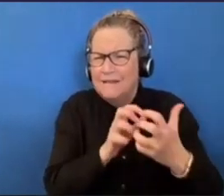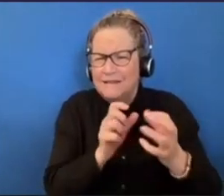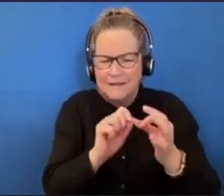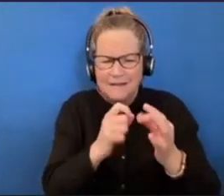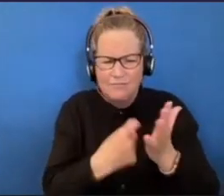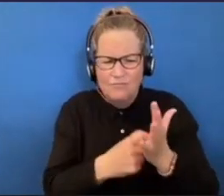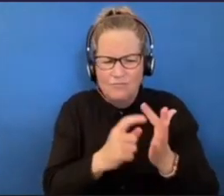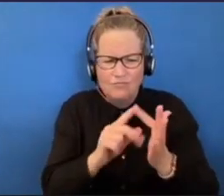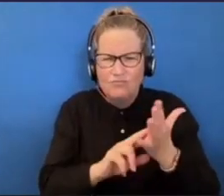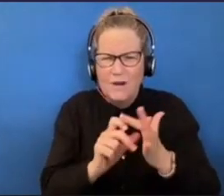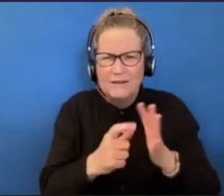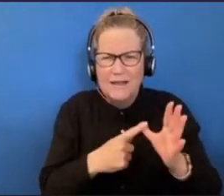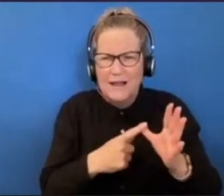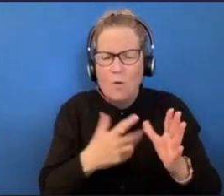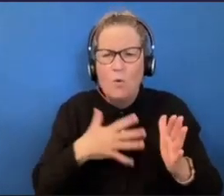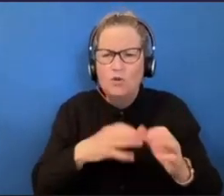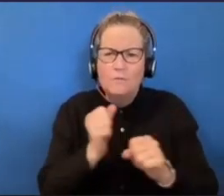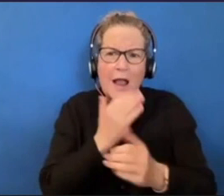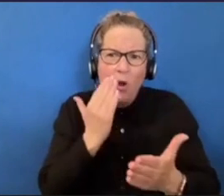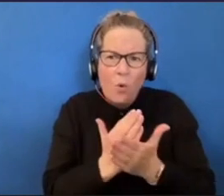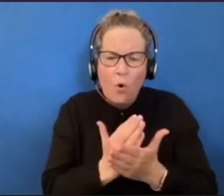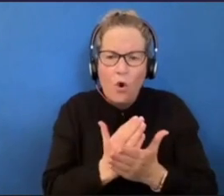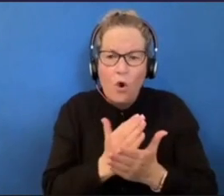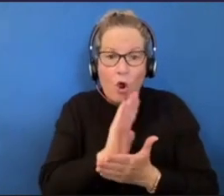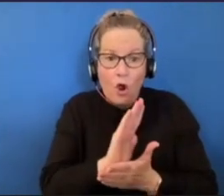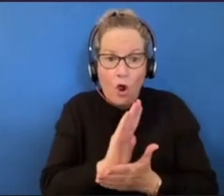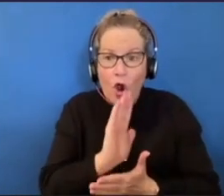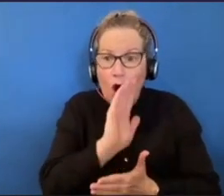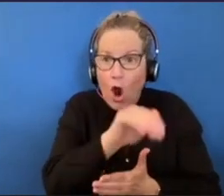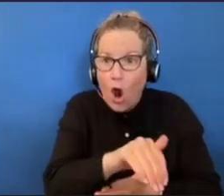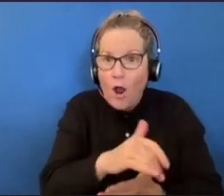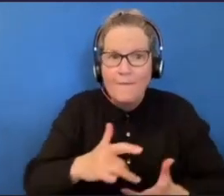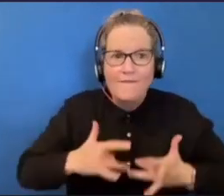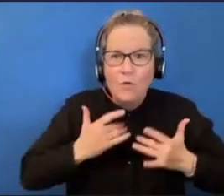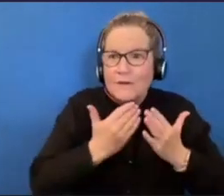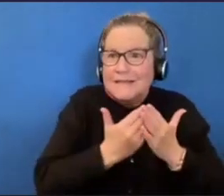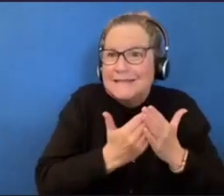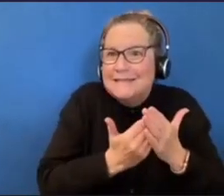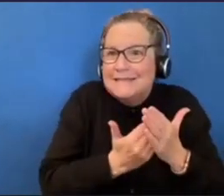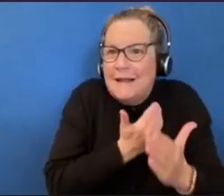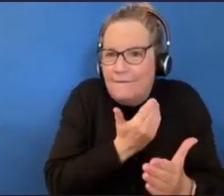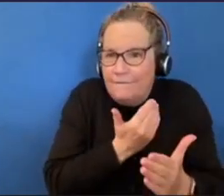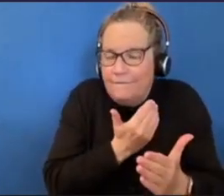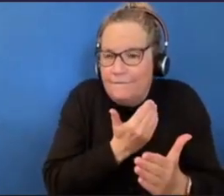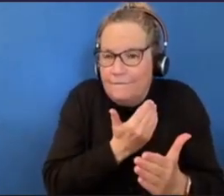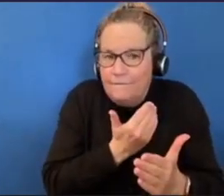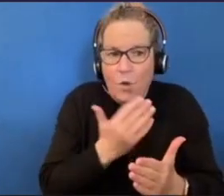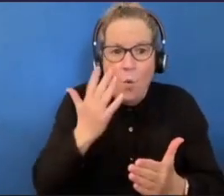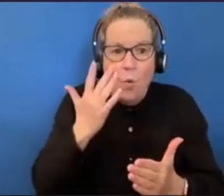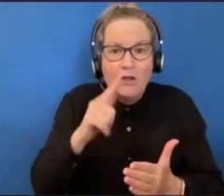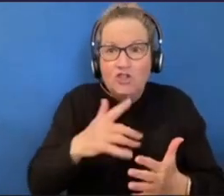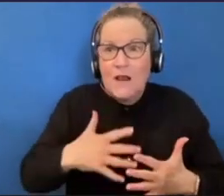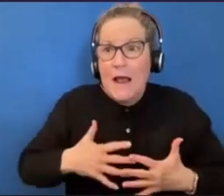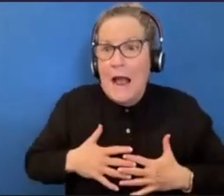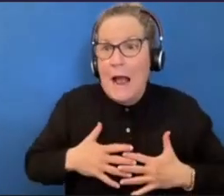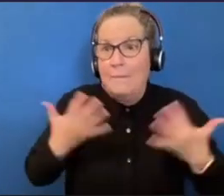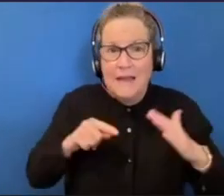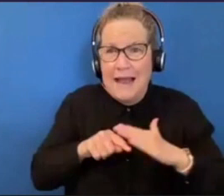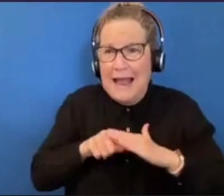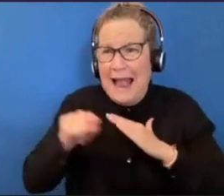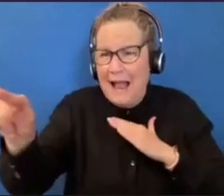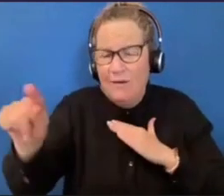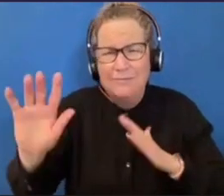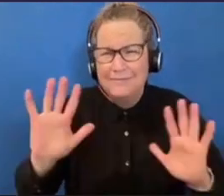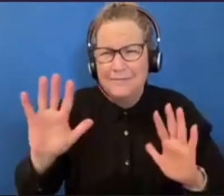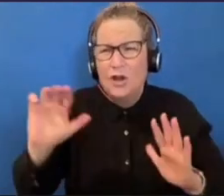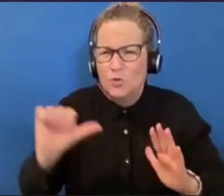for Brenda home to be haven and a refuge. And, when she's upset, she should be staying here. And if